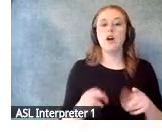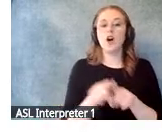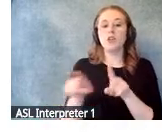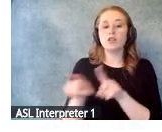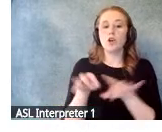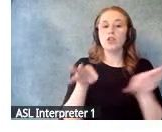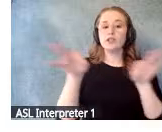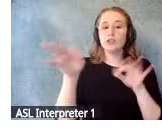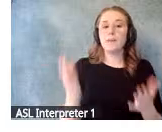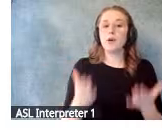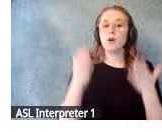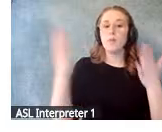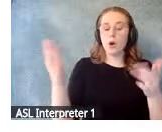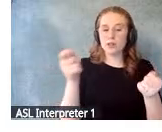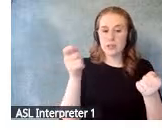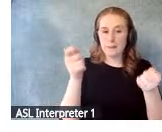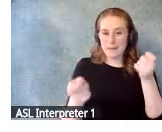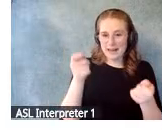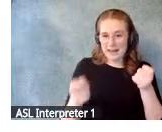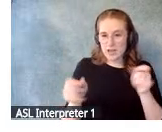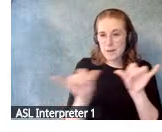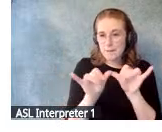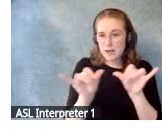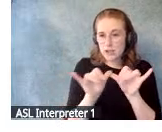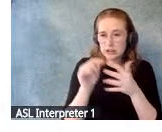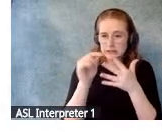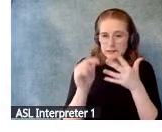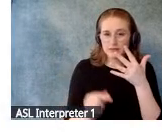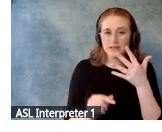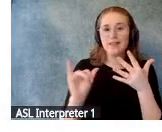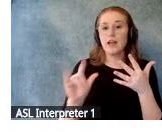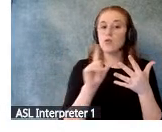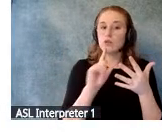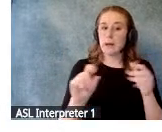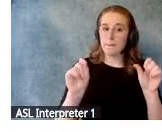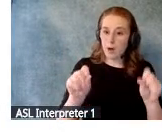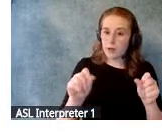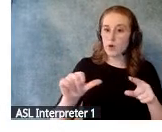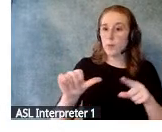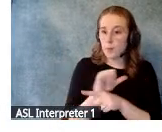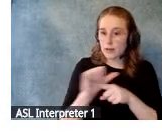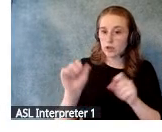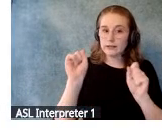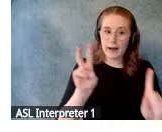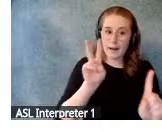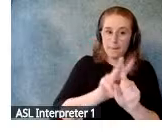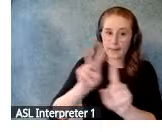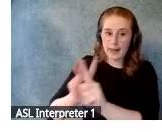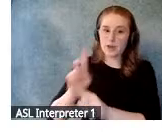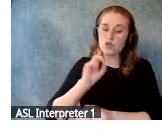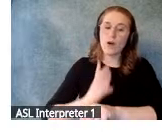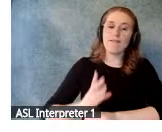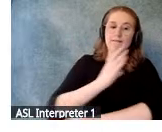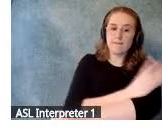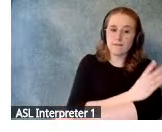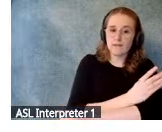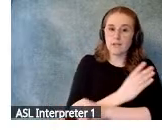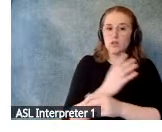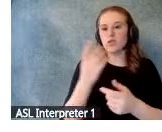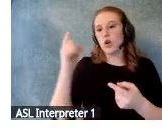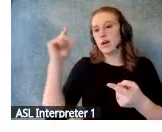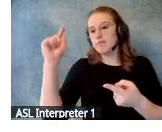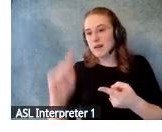of proposed mitigation measures, which are feasible and practicable measures that could be advanced to avoid or